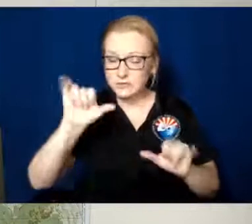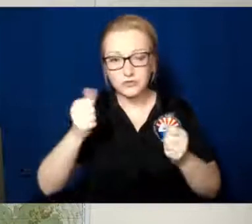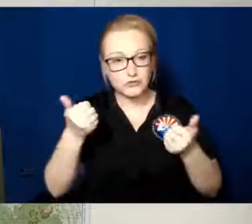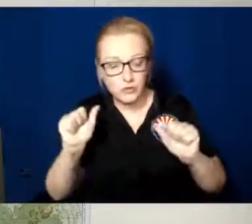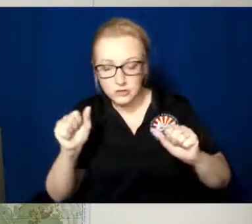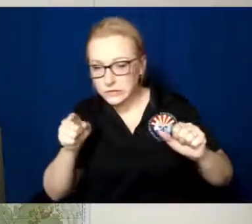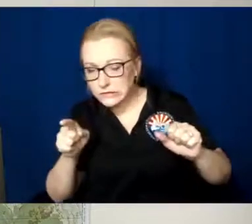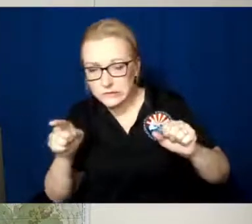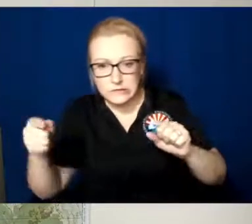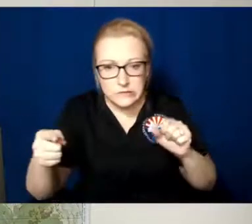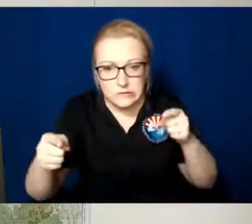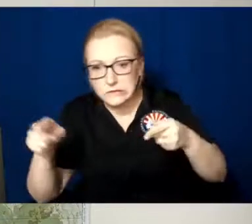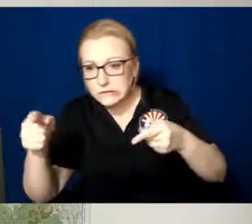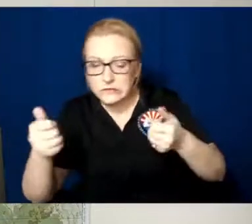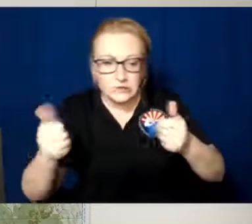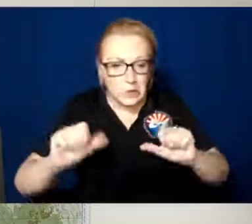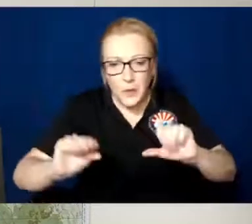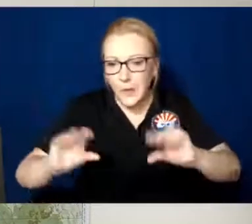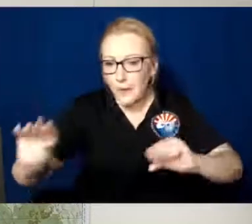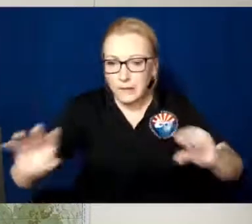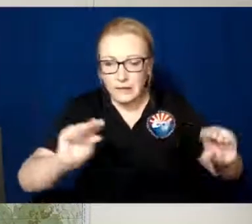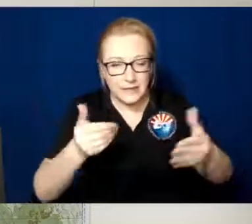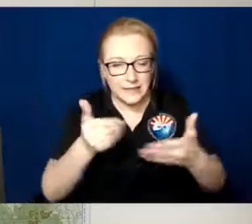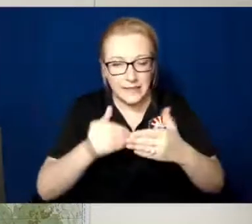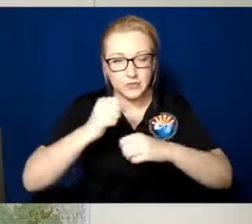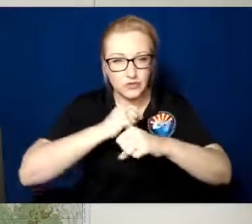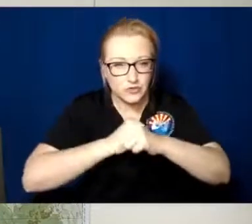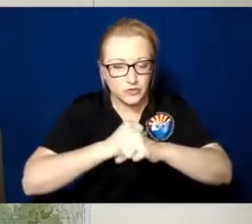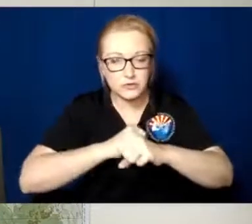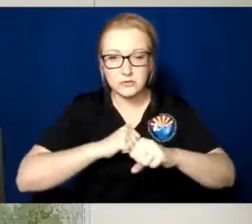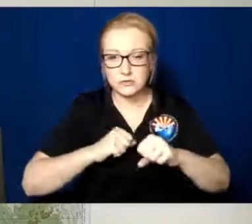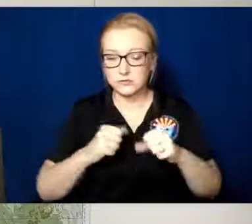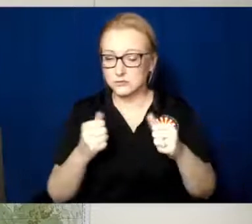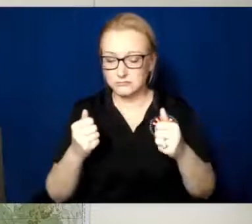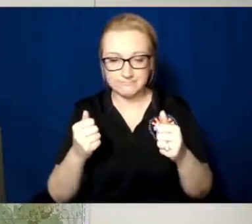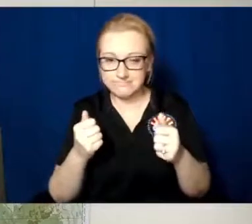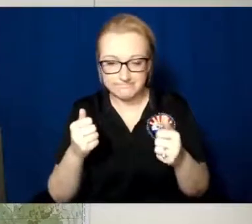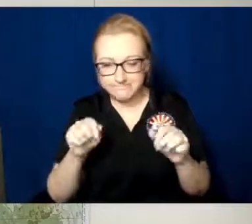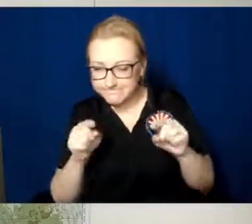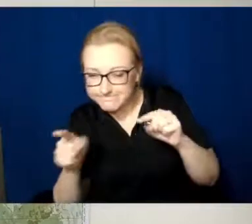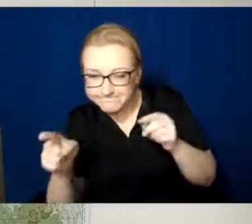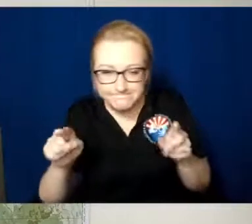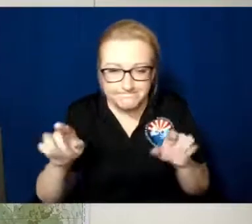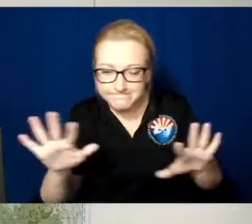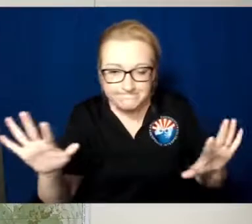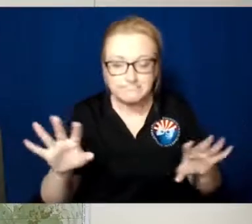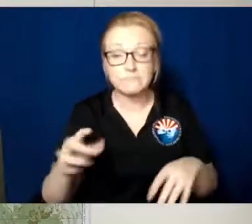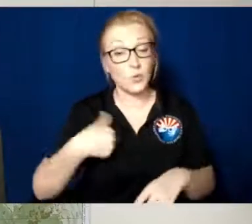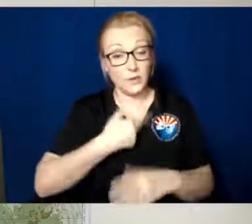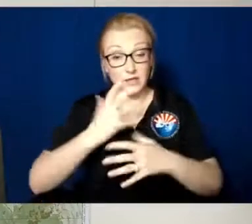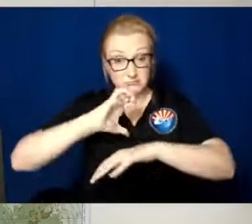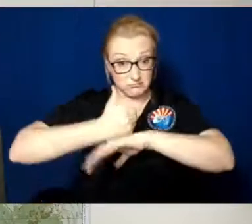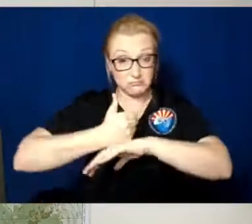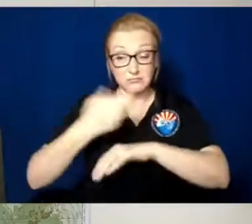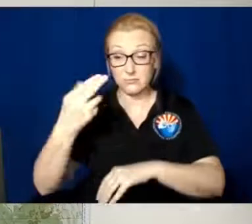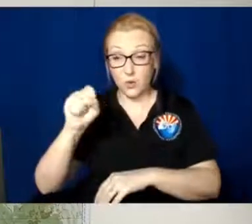there and mop up around some of those structures, working the edge where we can, and we've got some hose lays in place,